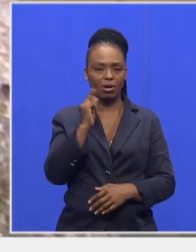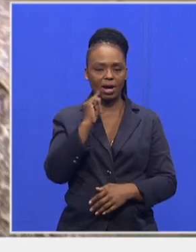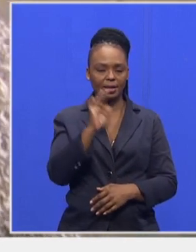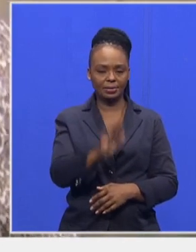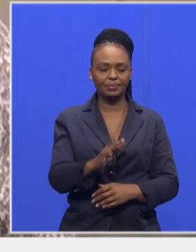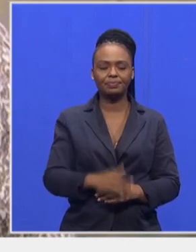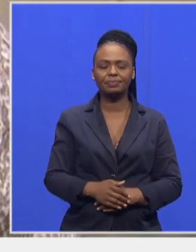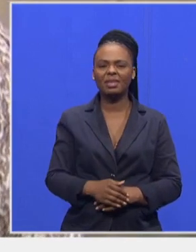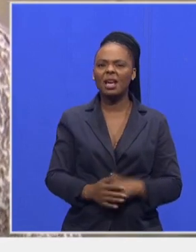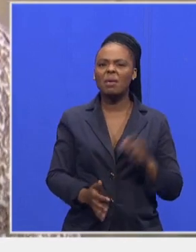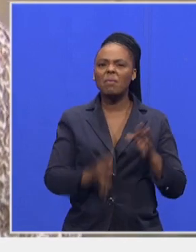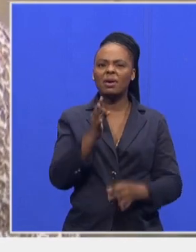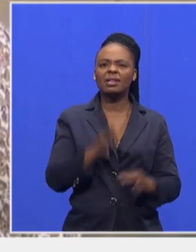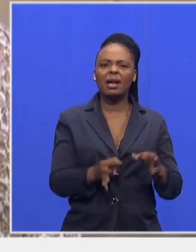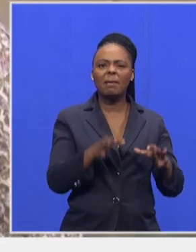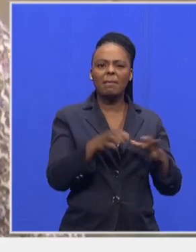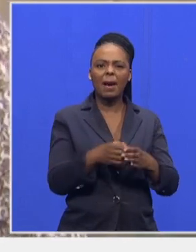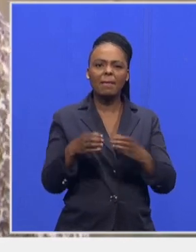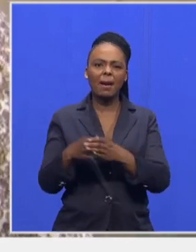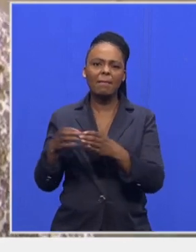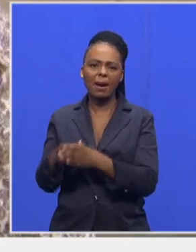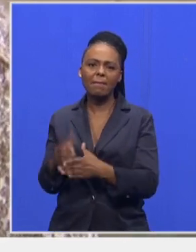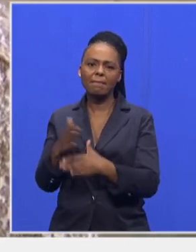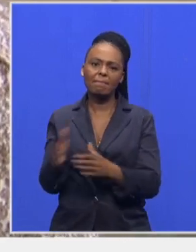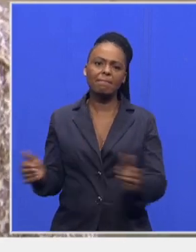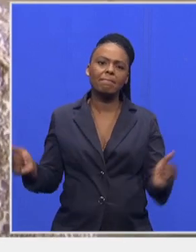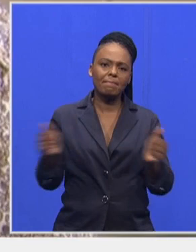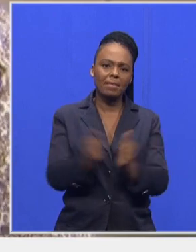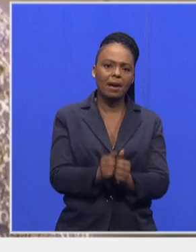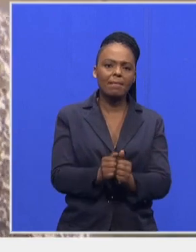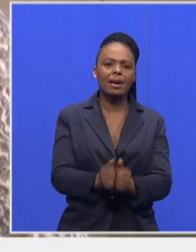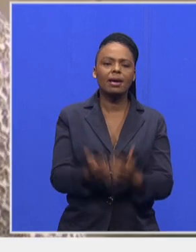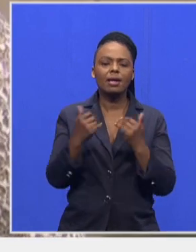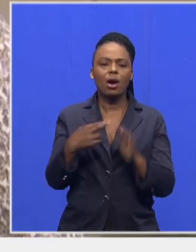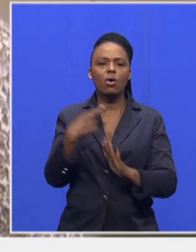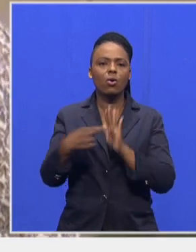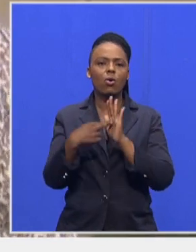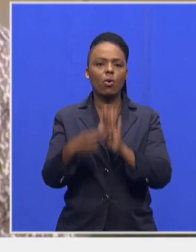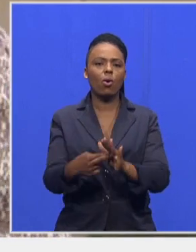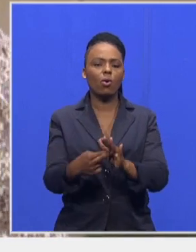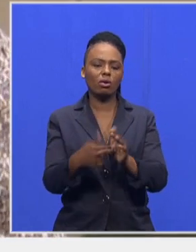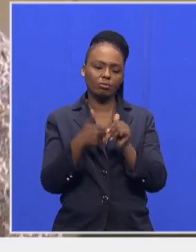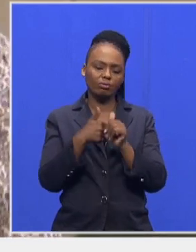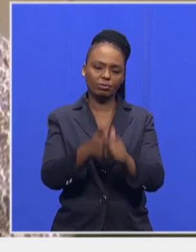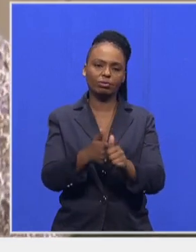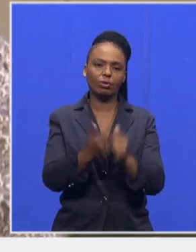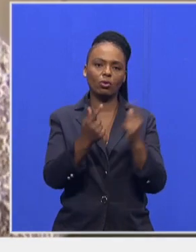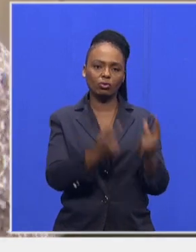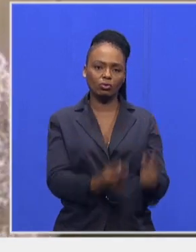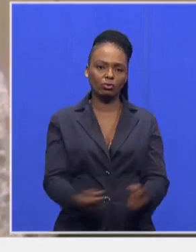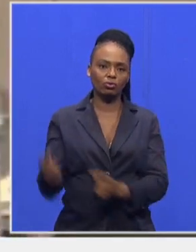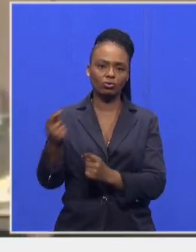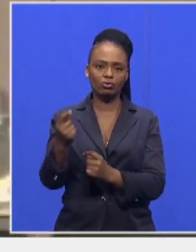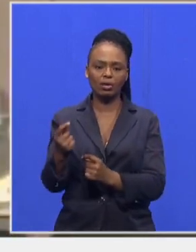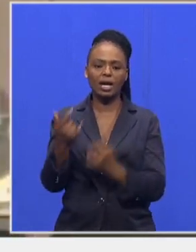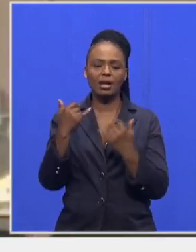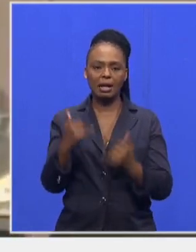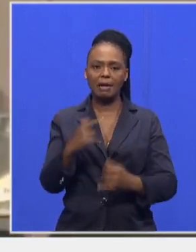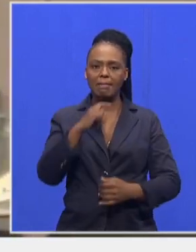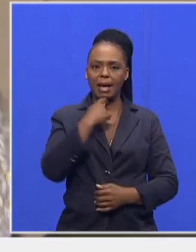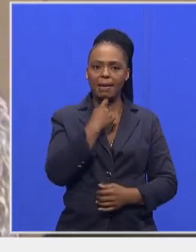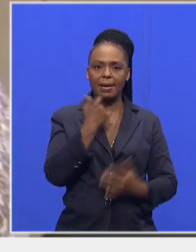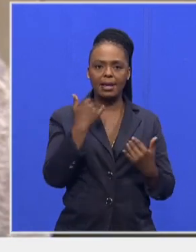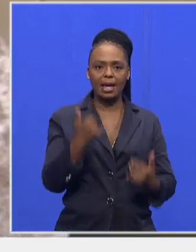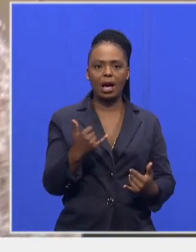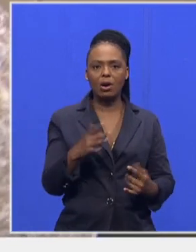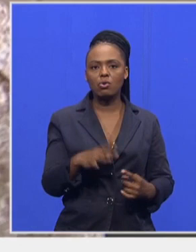time around playing their cards very close to their chest. They're keeping mum, they're very tight-lipped about who their candidate